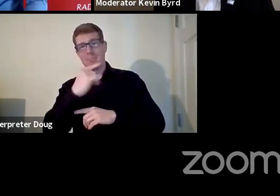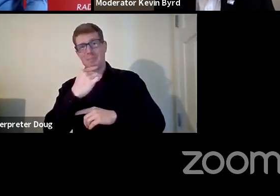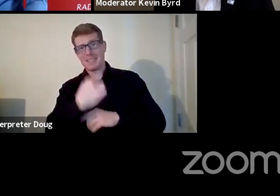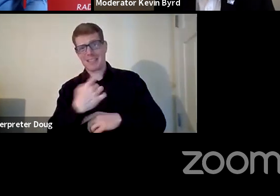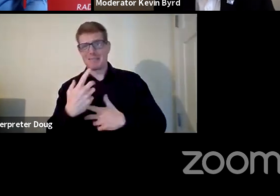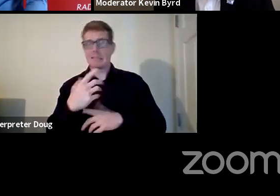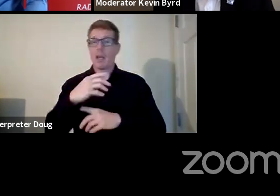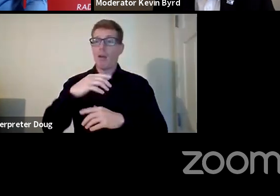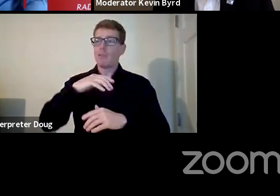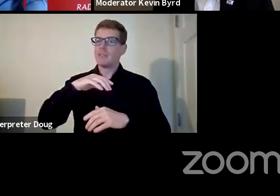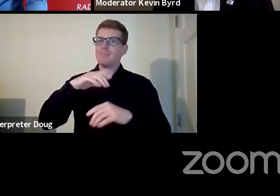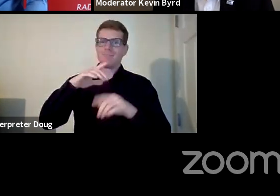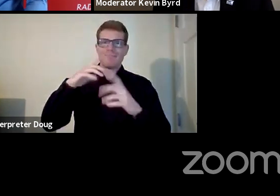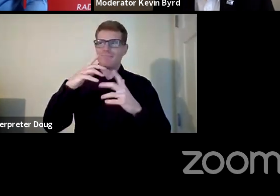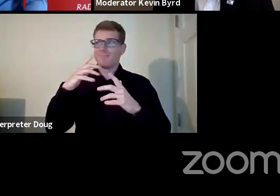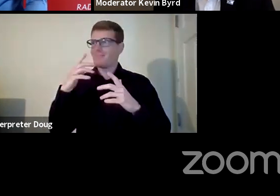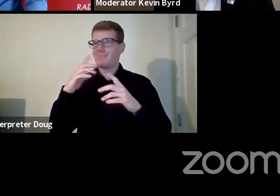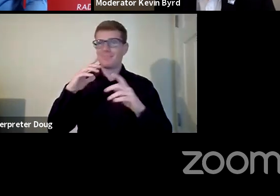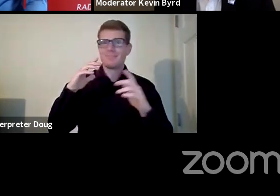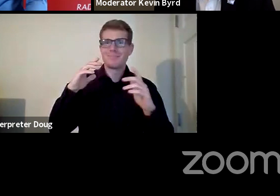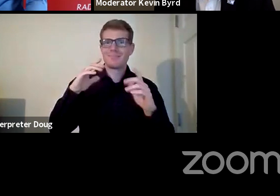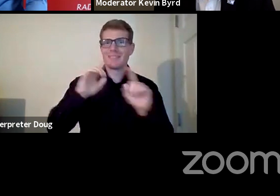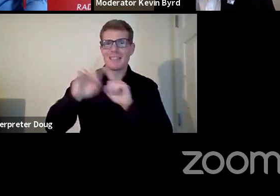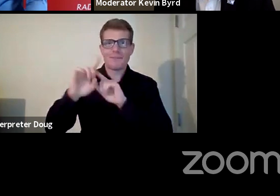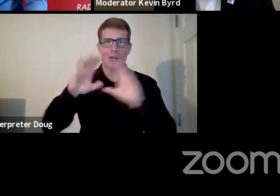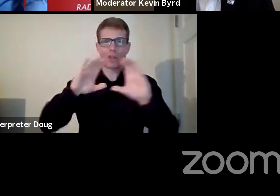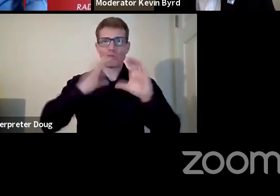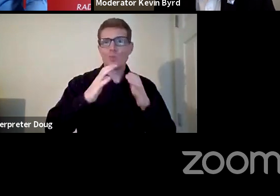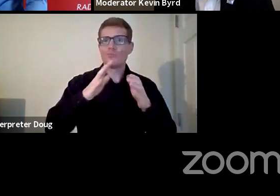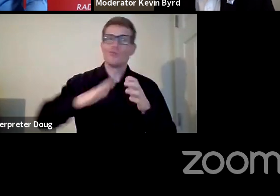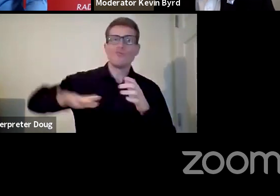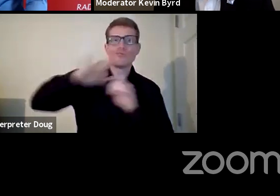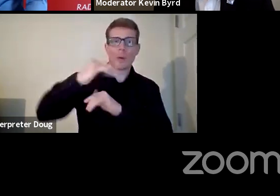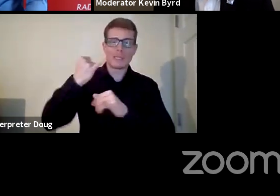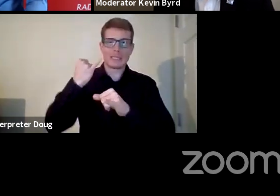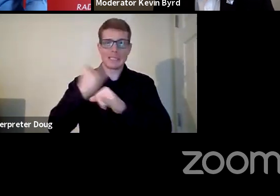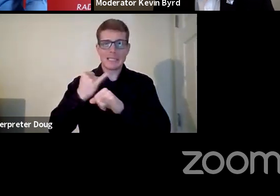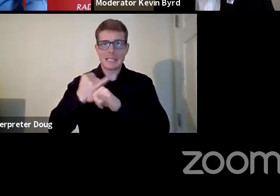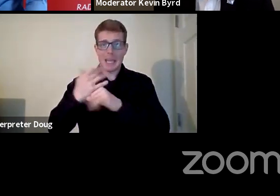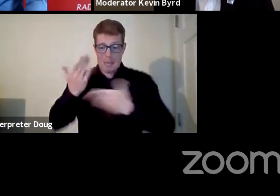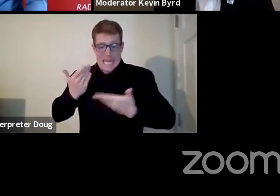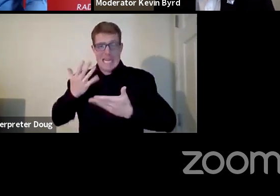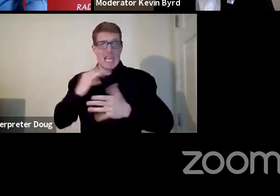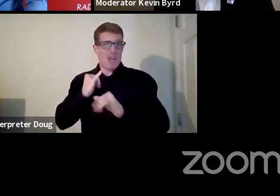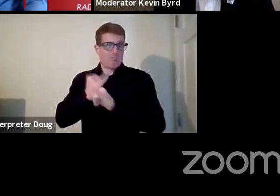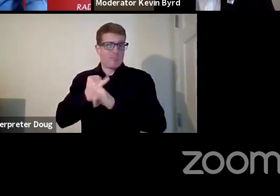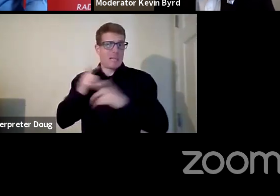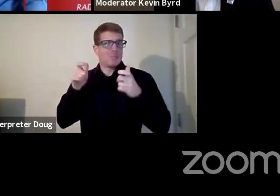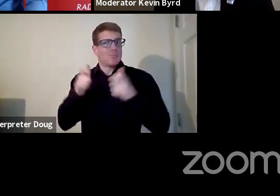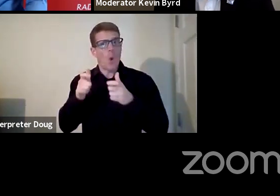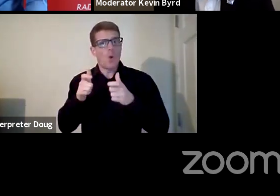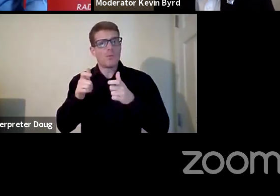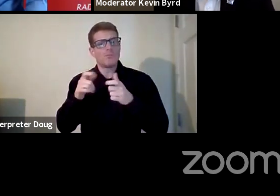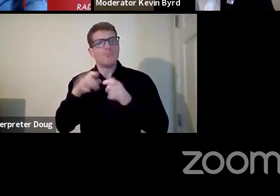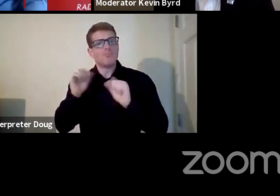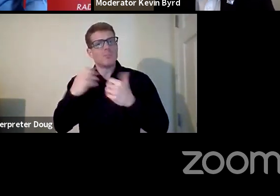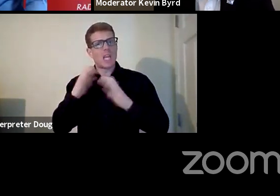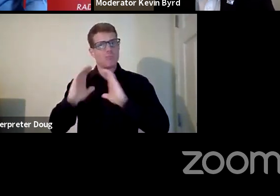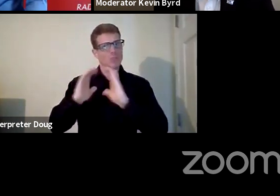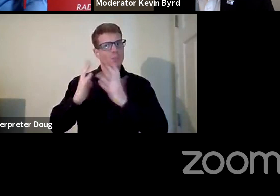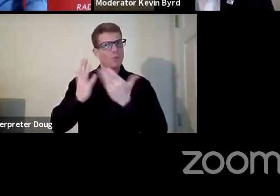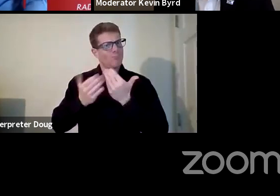working. We're a small campus here, so we can communicate easily, even though we're apart.